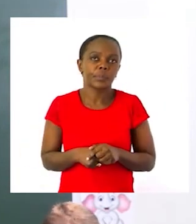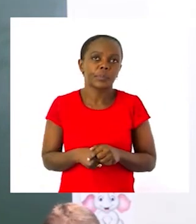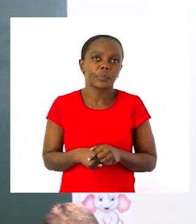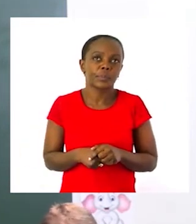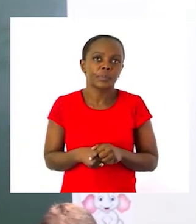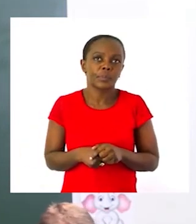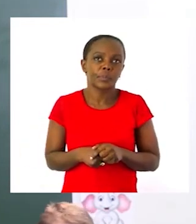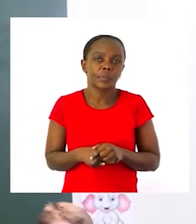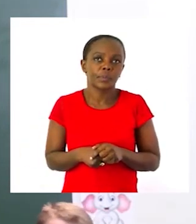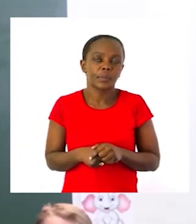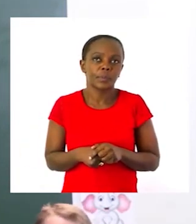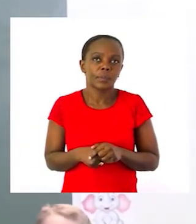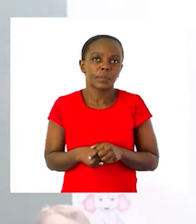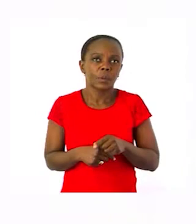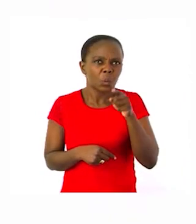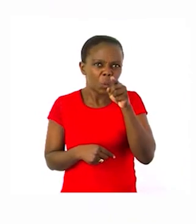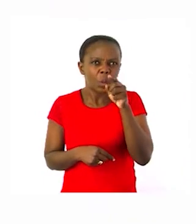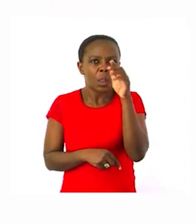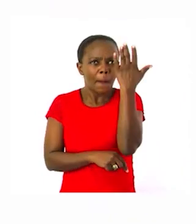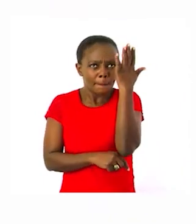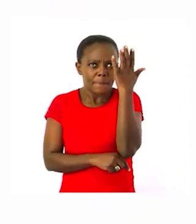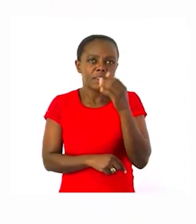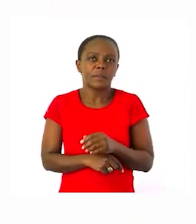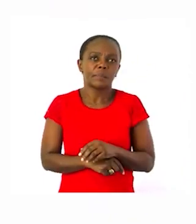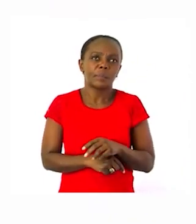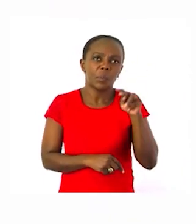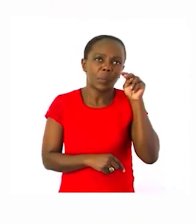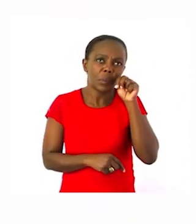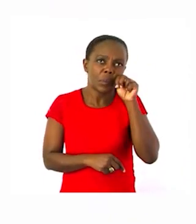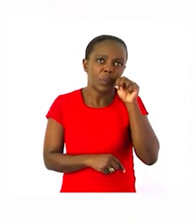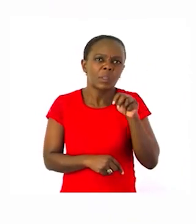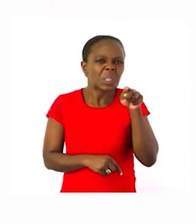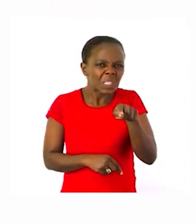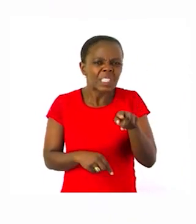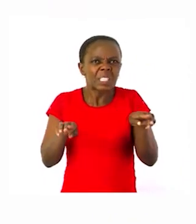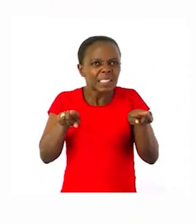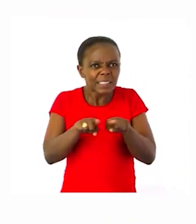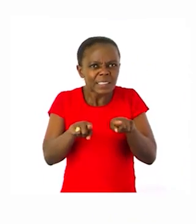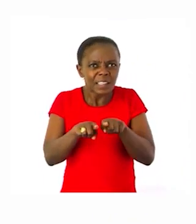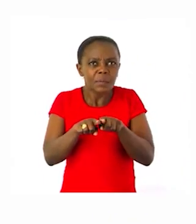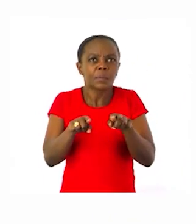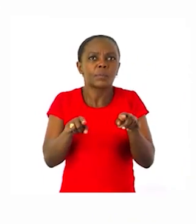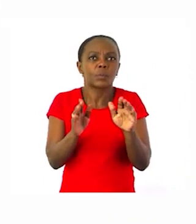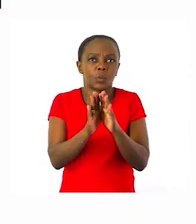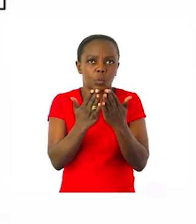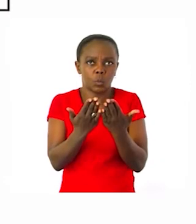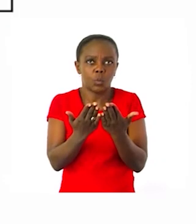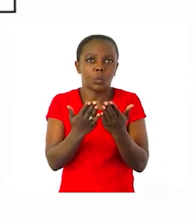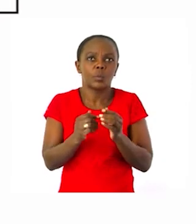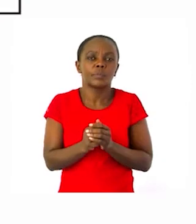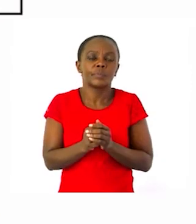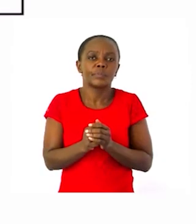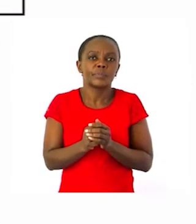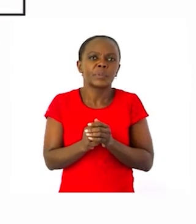nouns. I have one noun on the board. It is also in your book. Let us